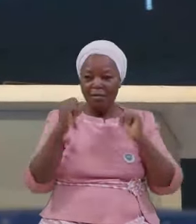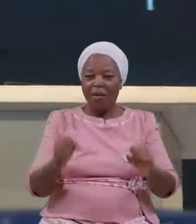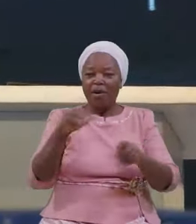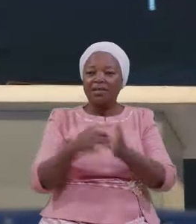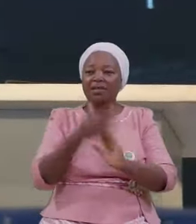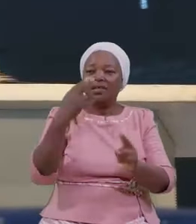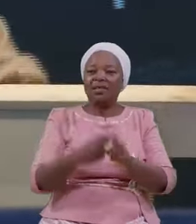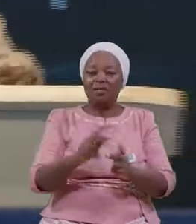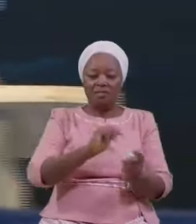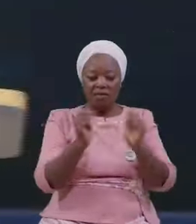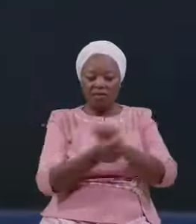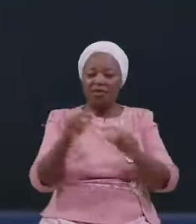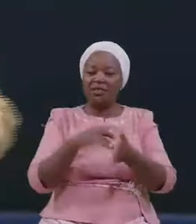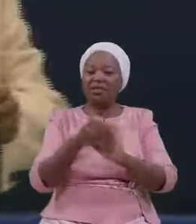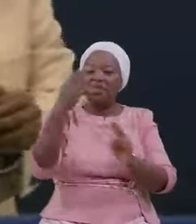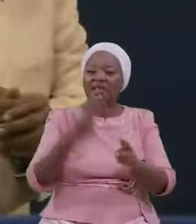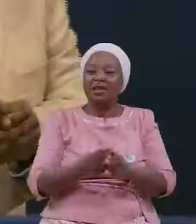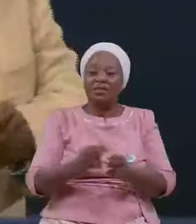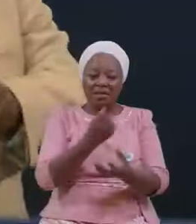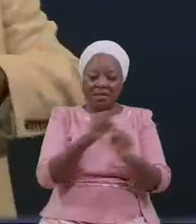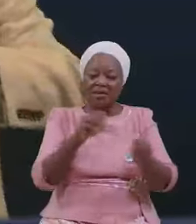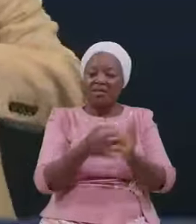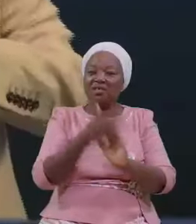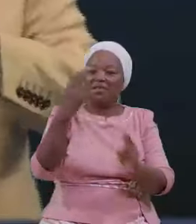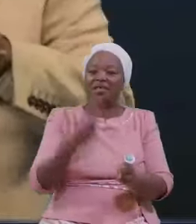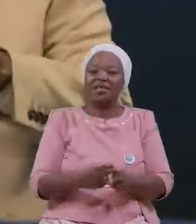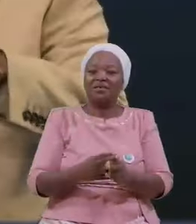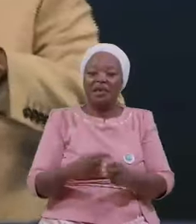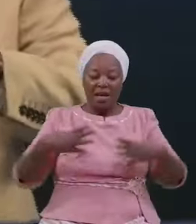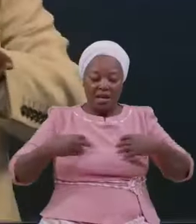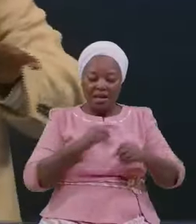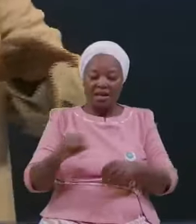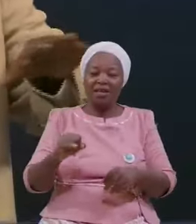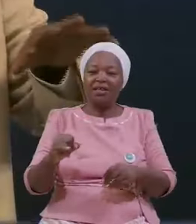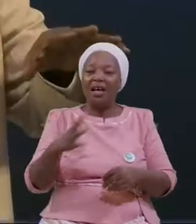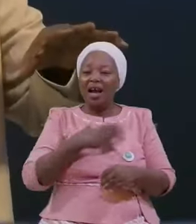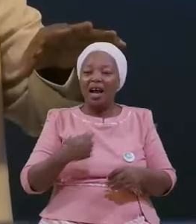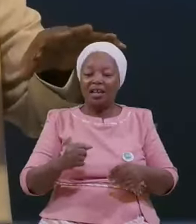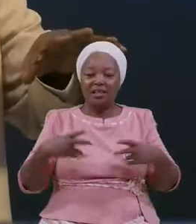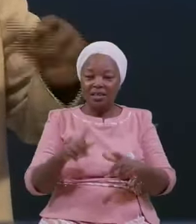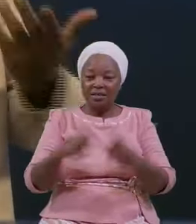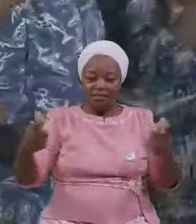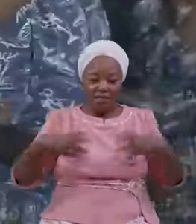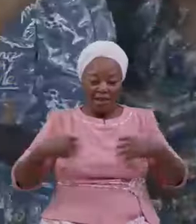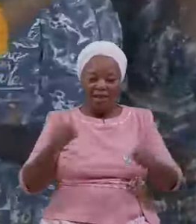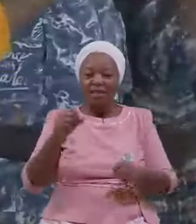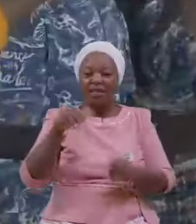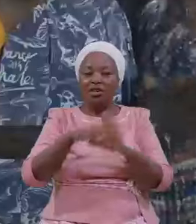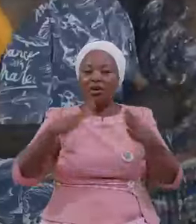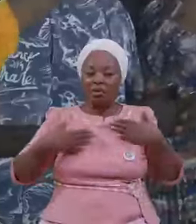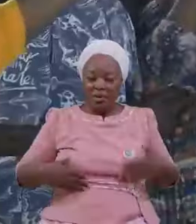transformation, salvation, healing, and health in your body tonight,